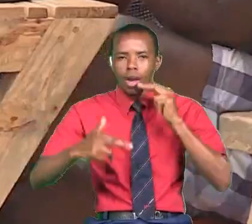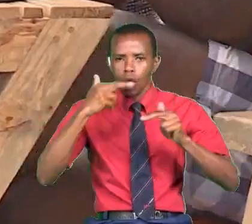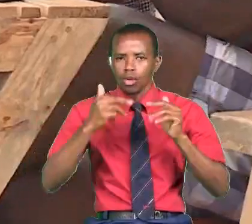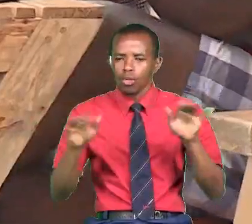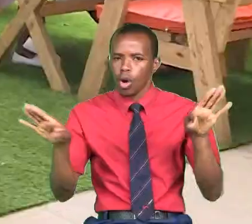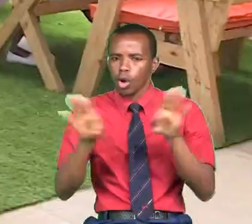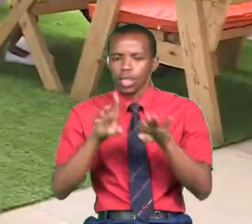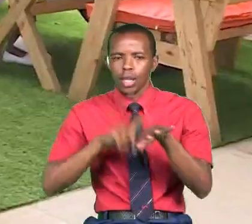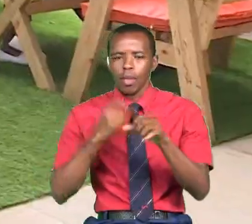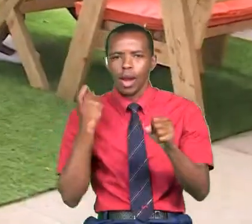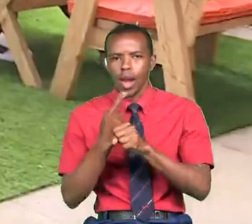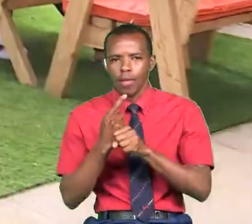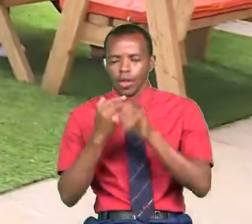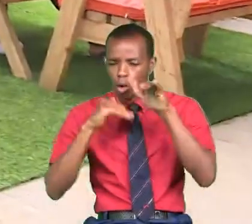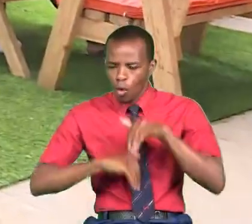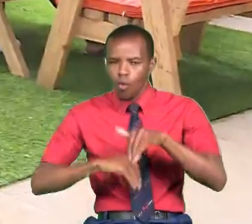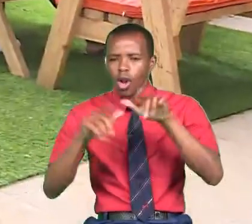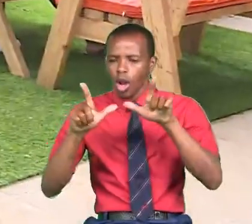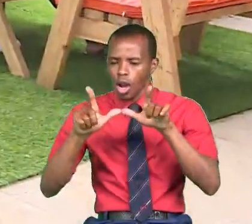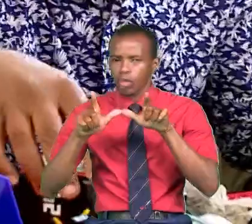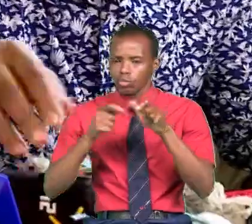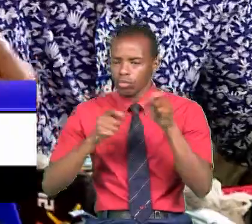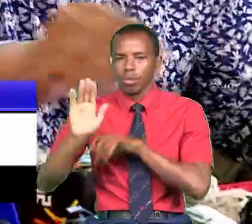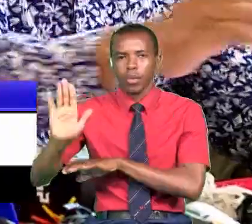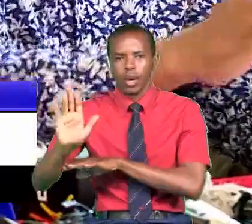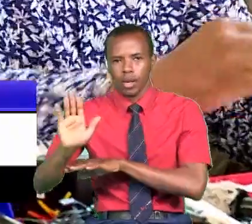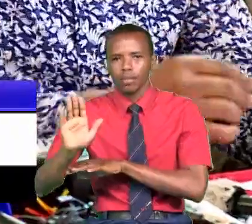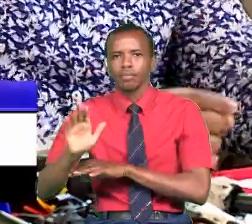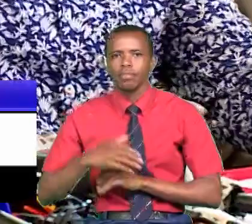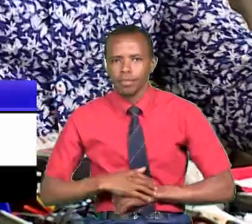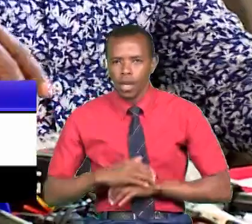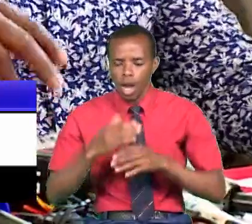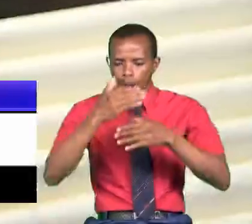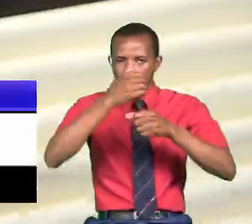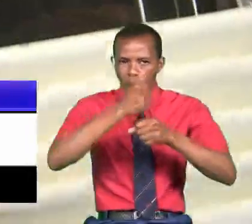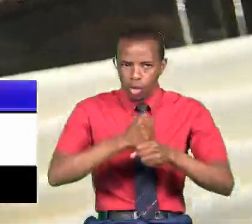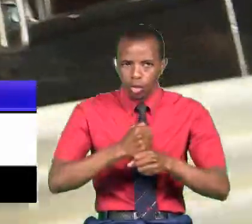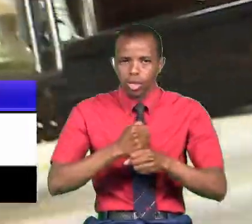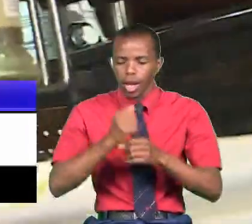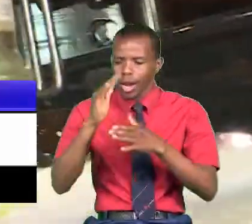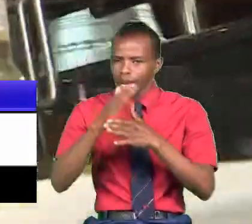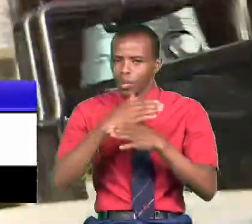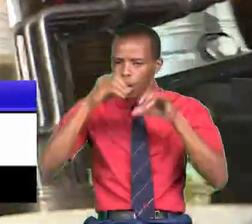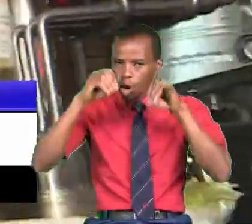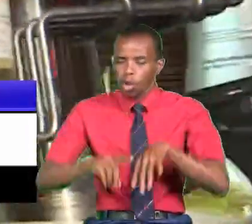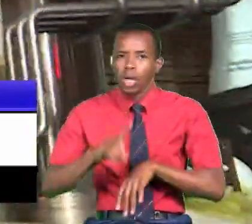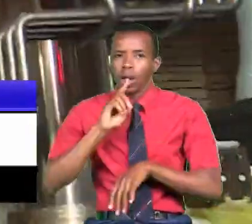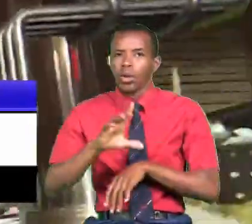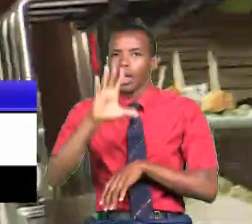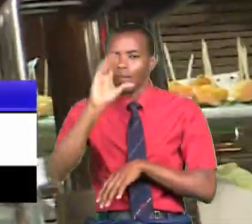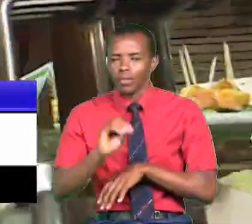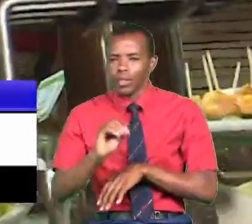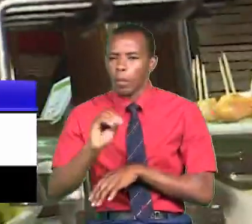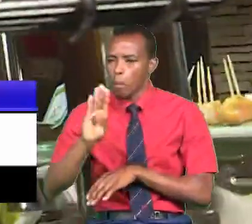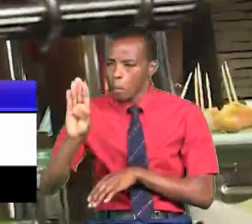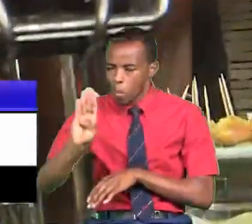at 11 p.m. or in accordance with their license regulations. According to the association, the sector has lost 150 billion